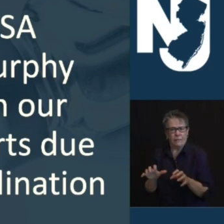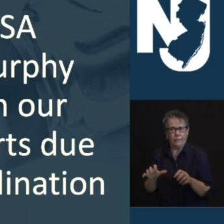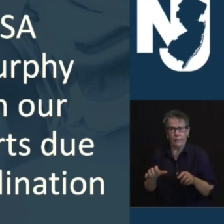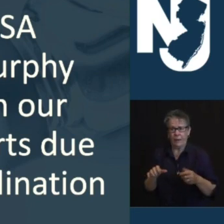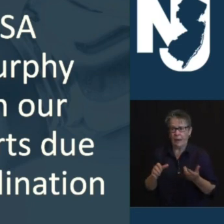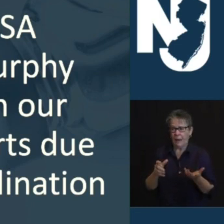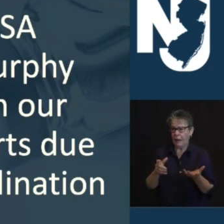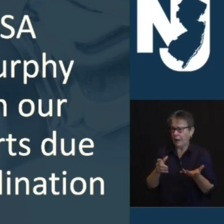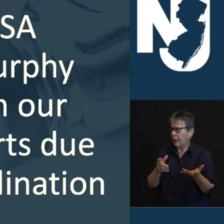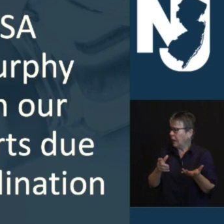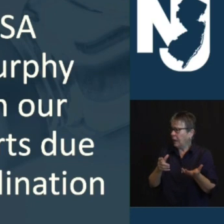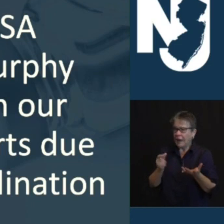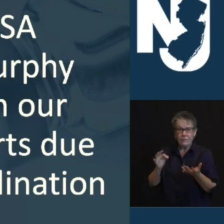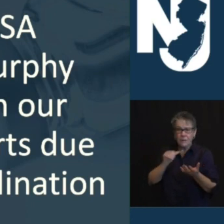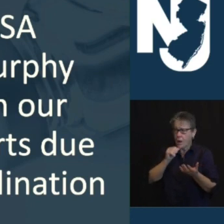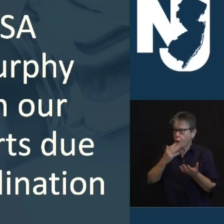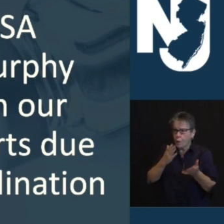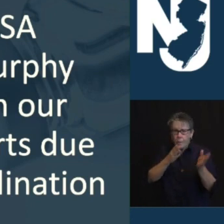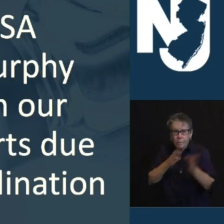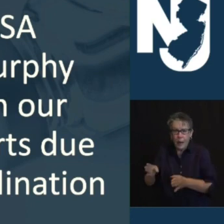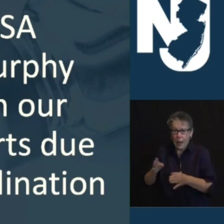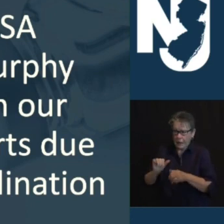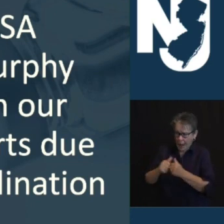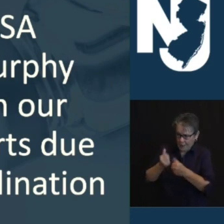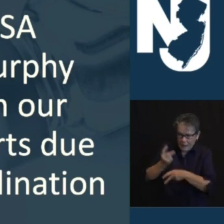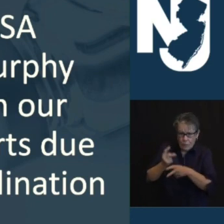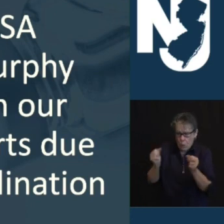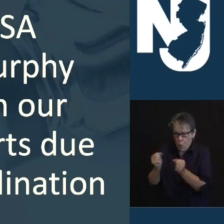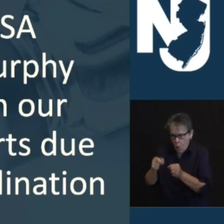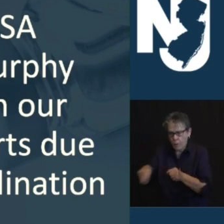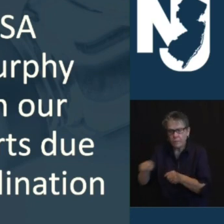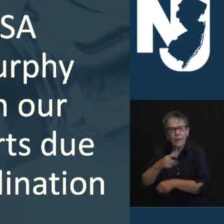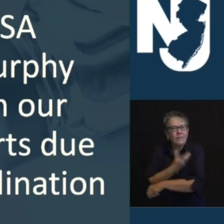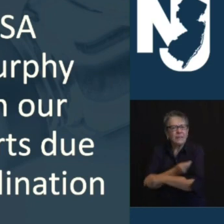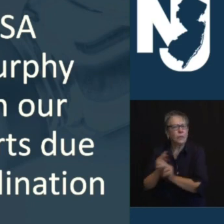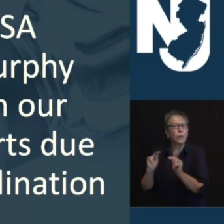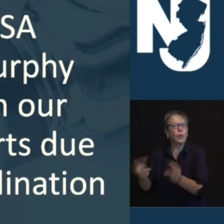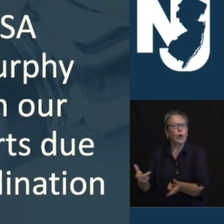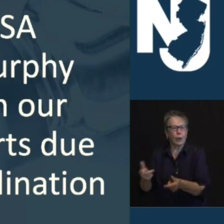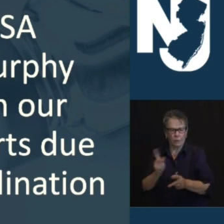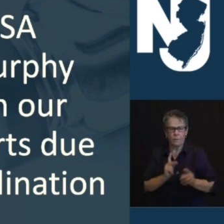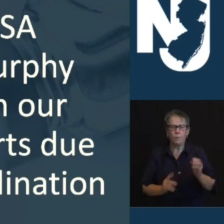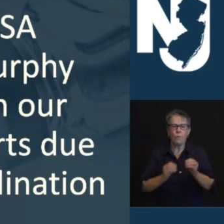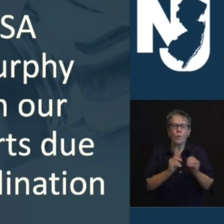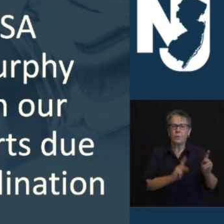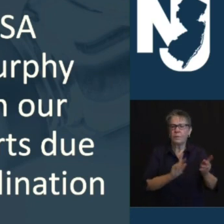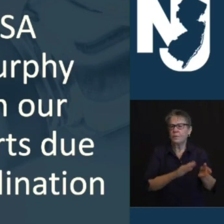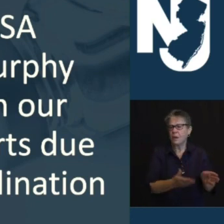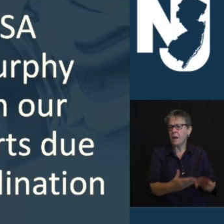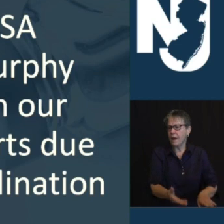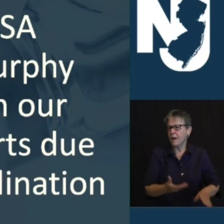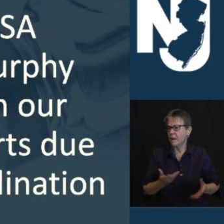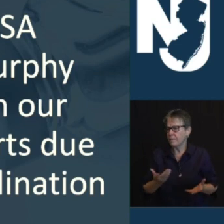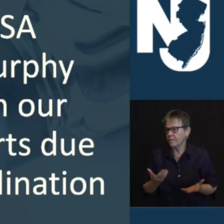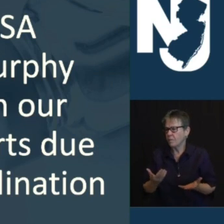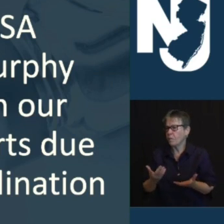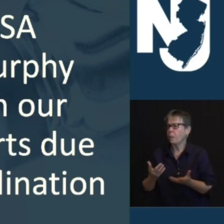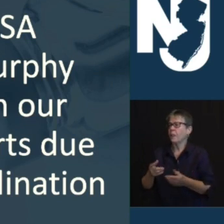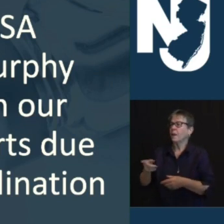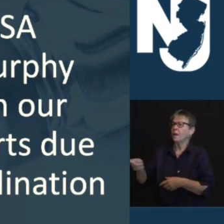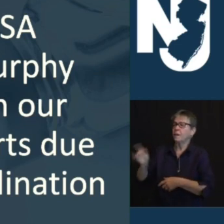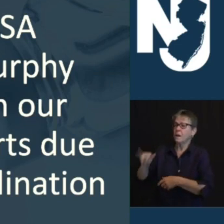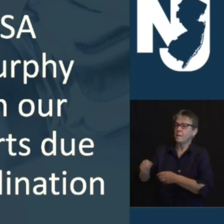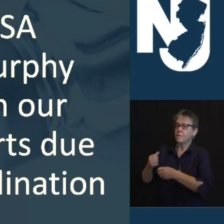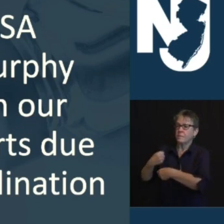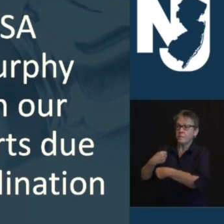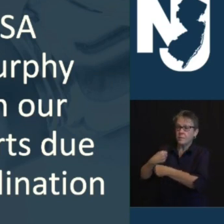is allowed to get going immediately, those breaks and disruptions and lost lives will be unforced errors by the current